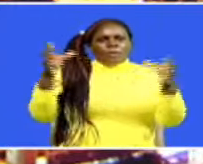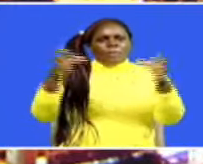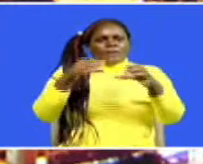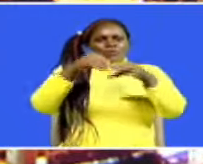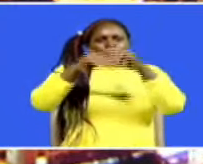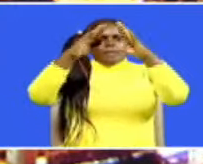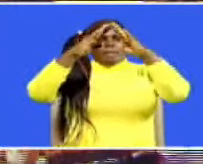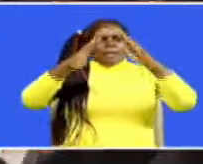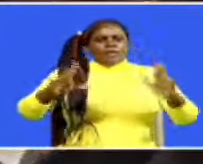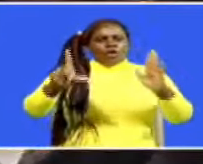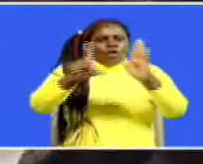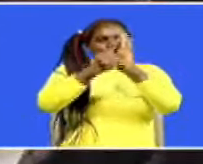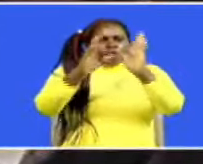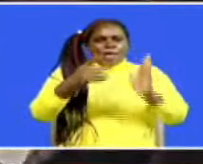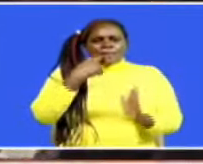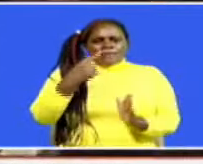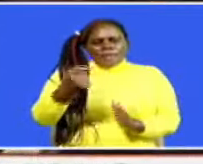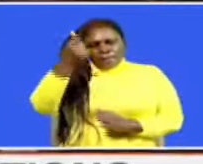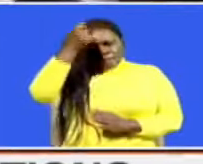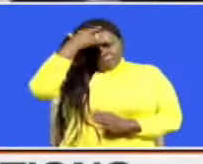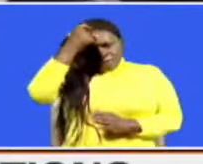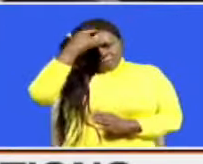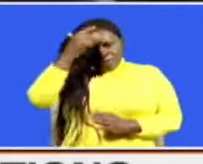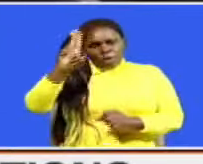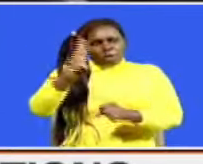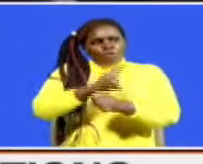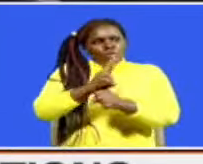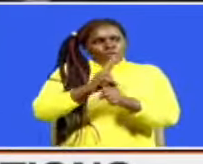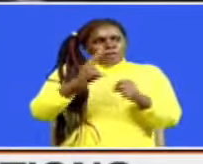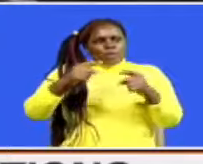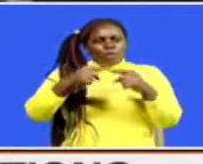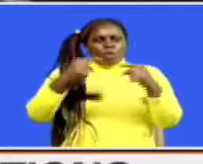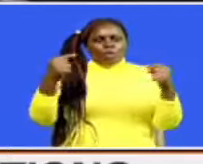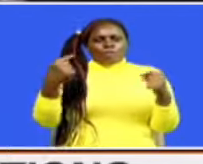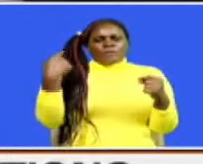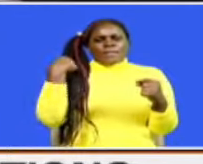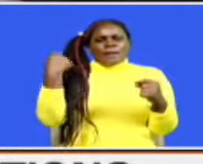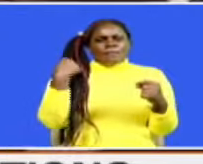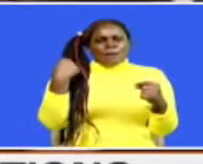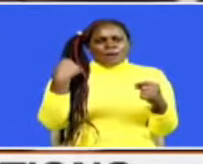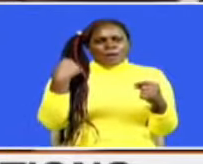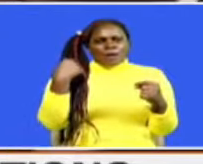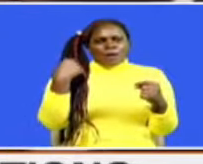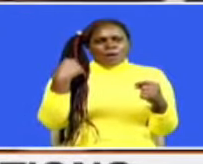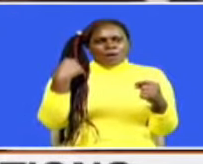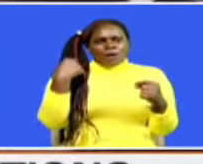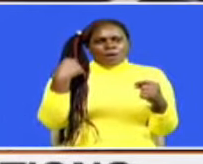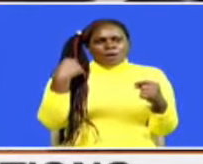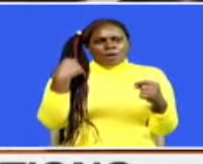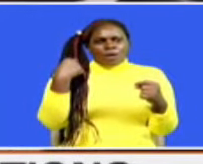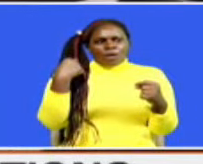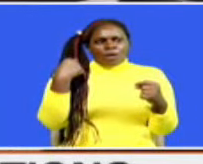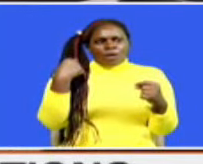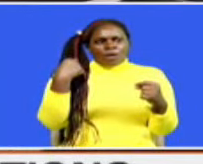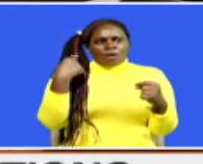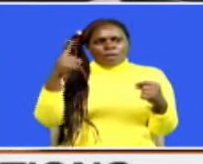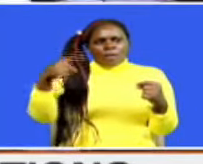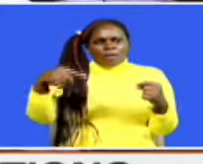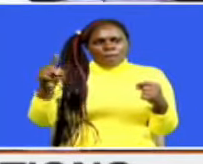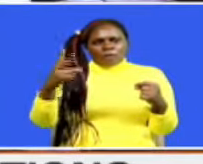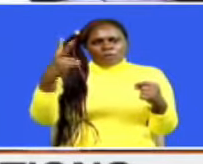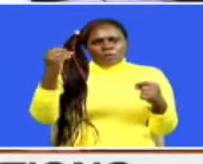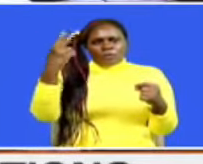House. The lawyers further accused the Speaker for using the opposite numbers in the House to the opposition numbers in the House to pass